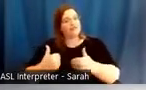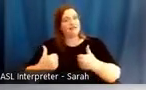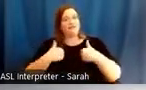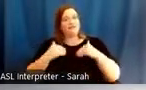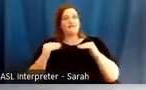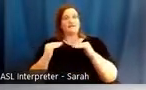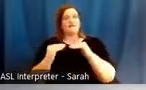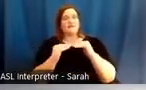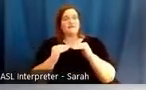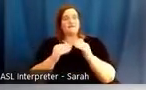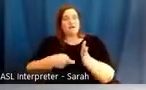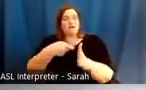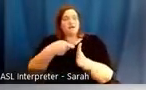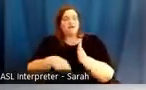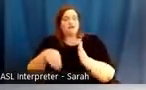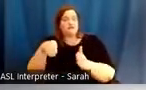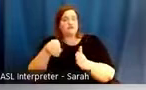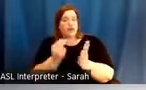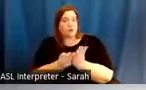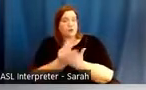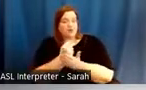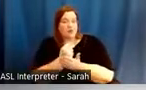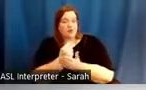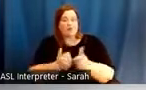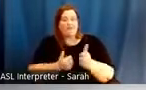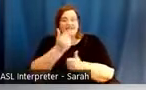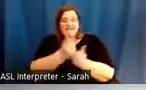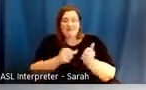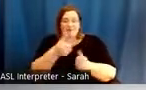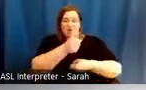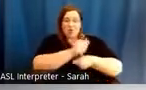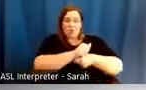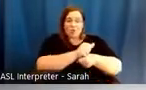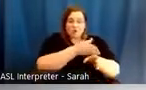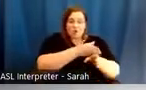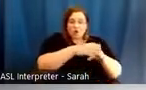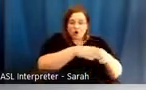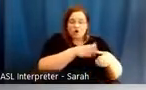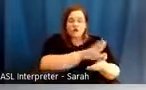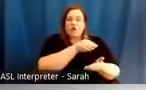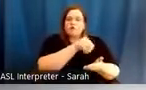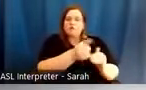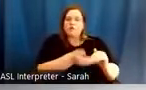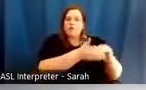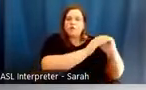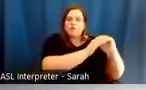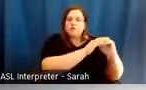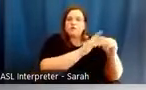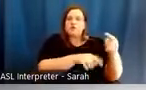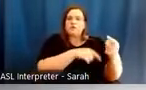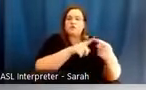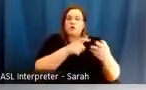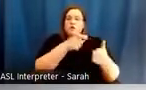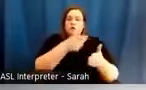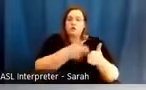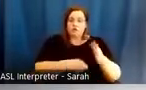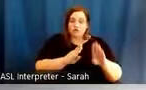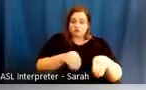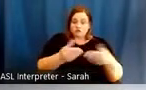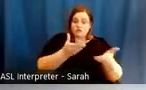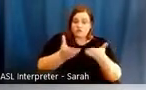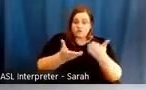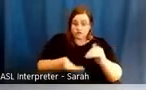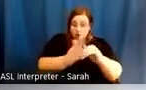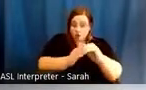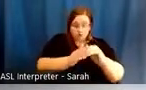rate review. Every other workforce, their rates go up when the cost of providing services go up. There's